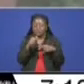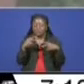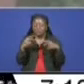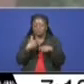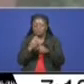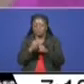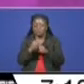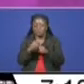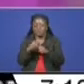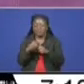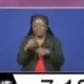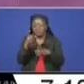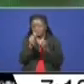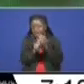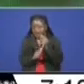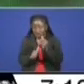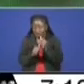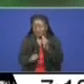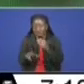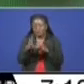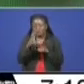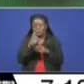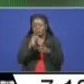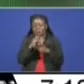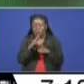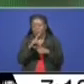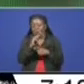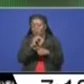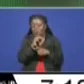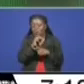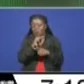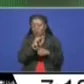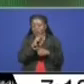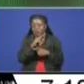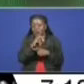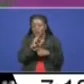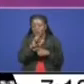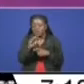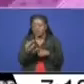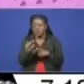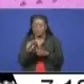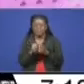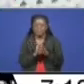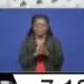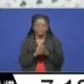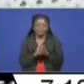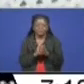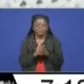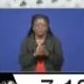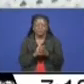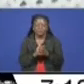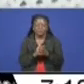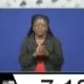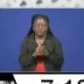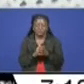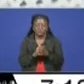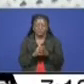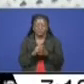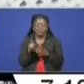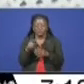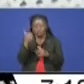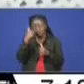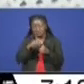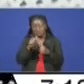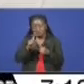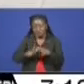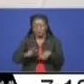She said she could not have had surgery because her doctor said if she was cut, she would not have a good quality of life. She recalls the lowest point in her